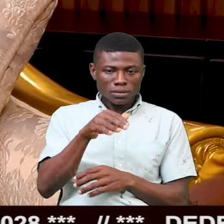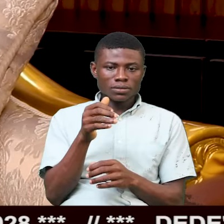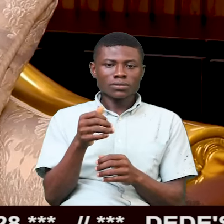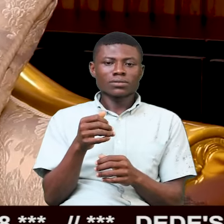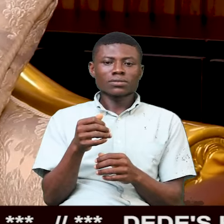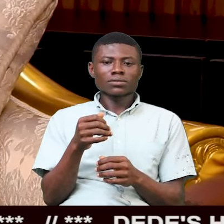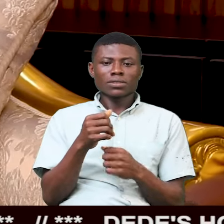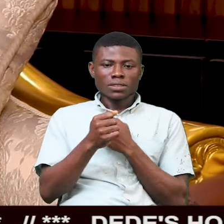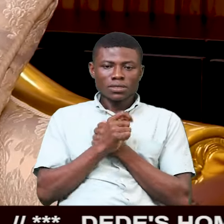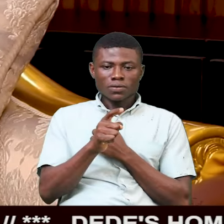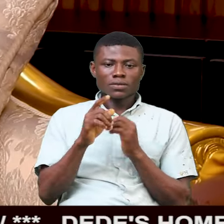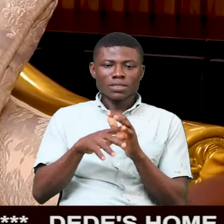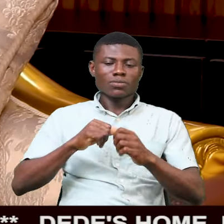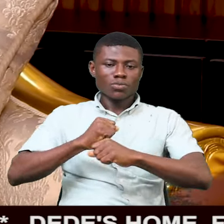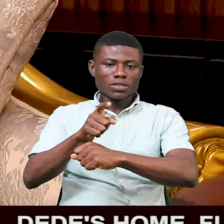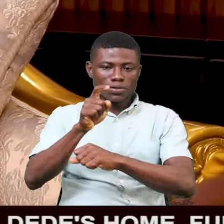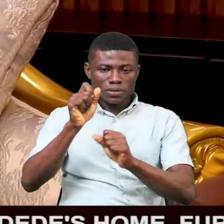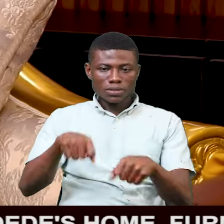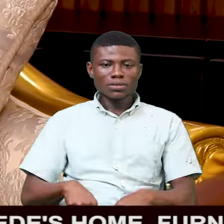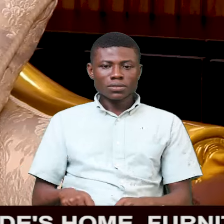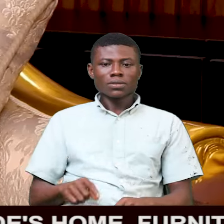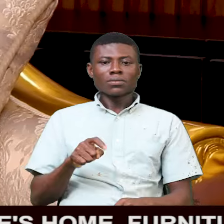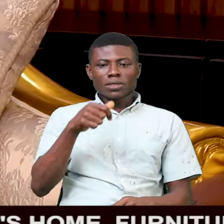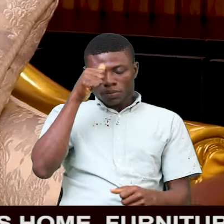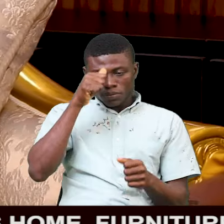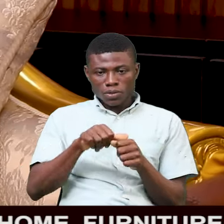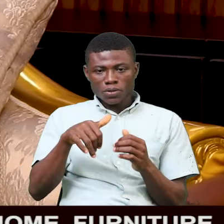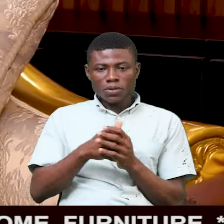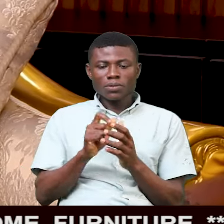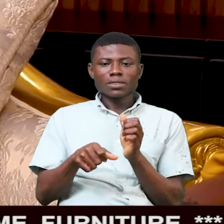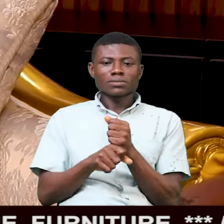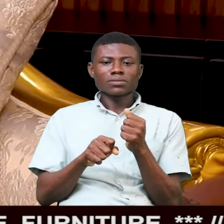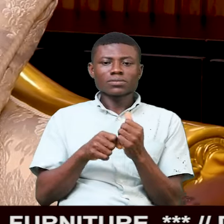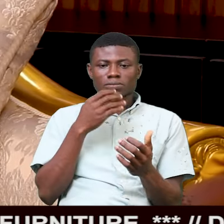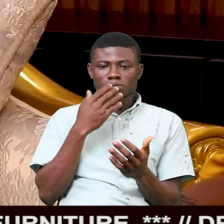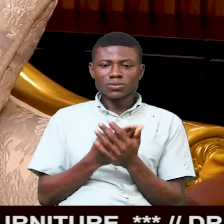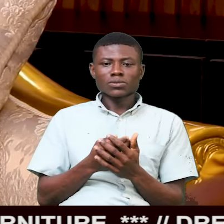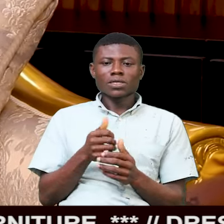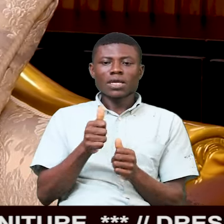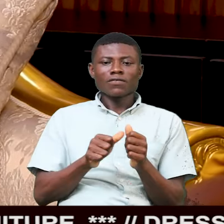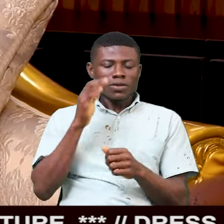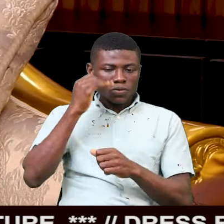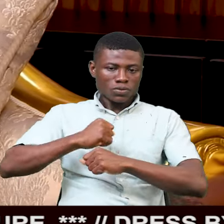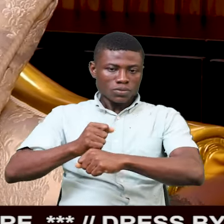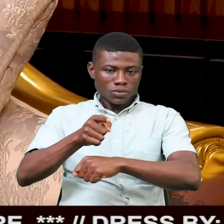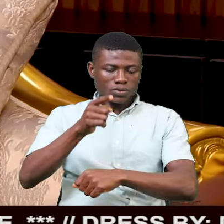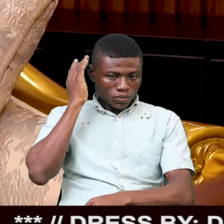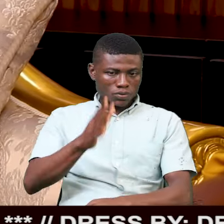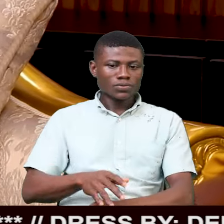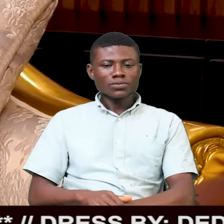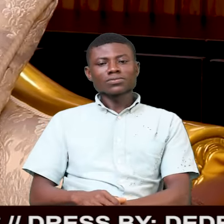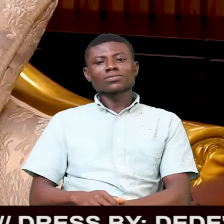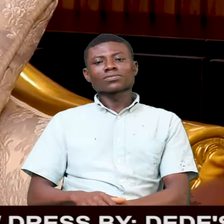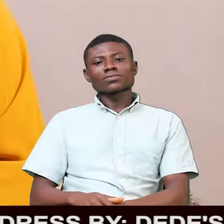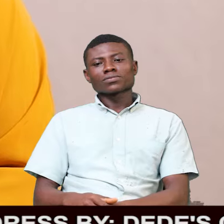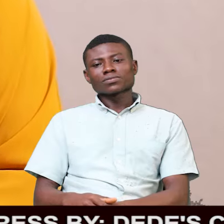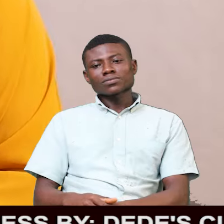correct you, love you, and protect you. Kain su se obe ye no papa. Okay. Obe bo huba. Hey.